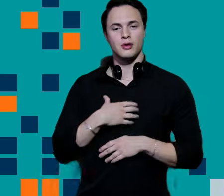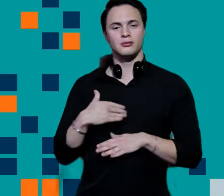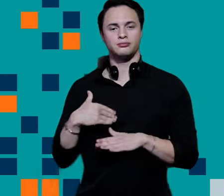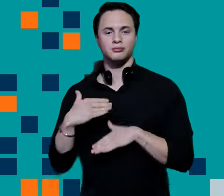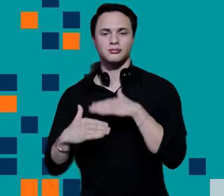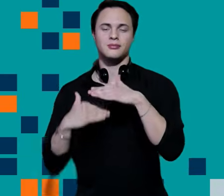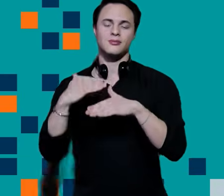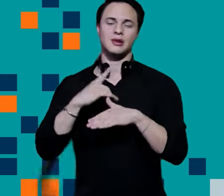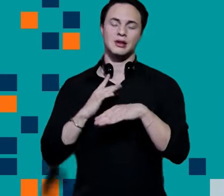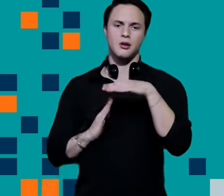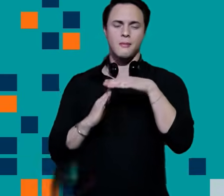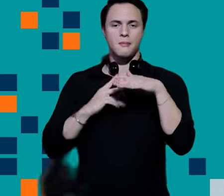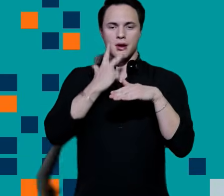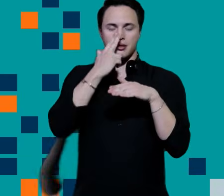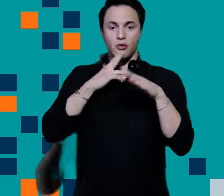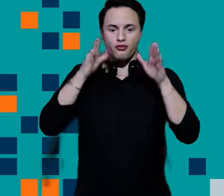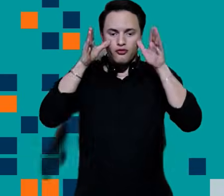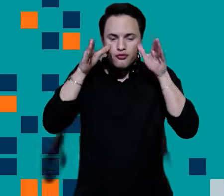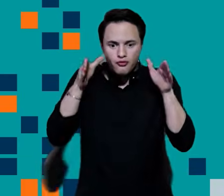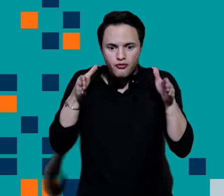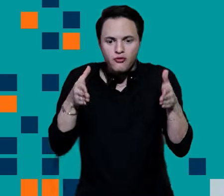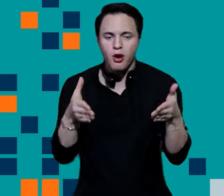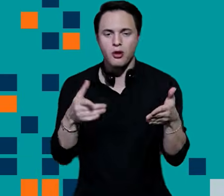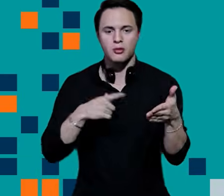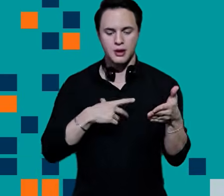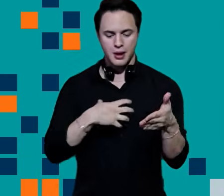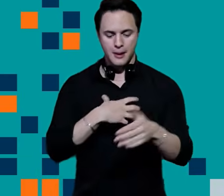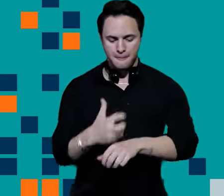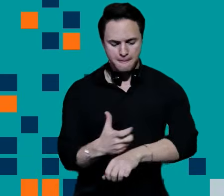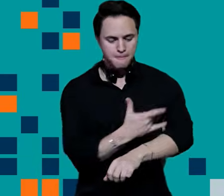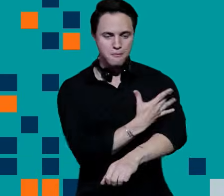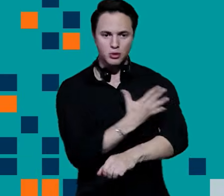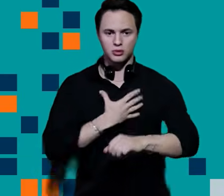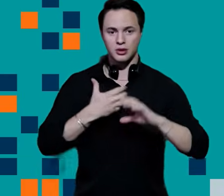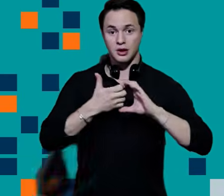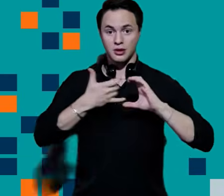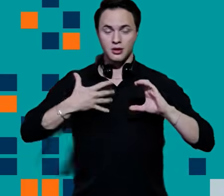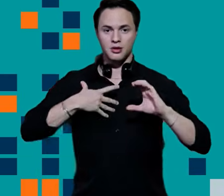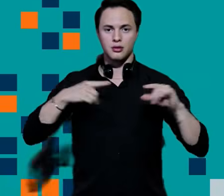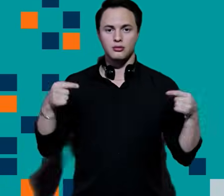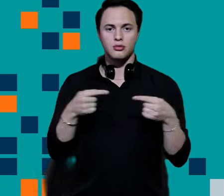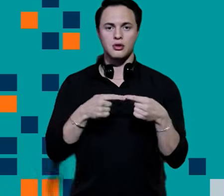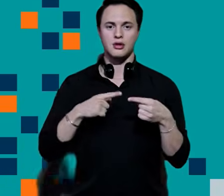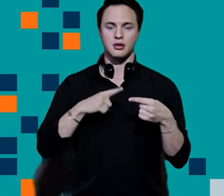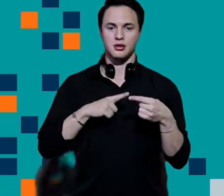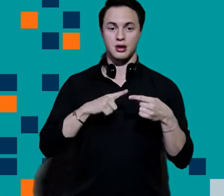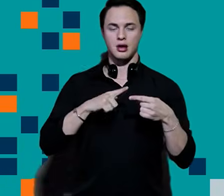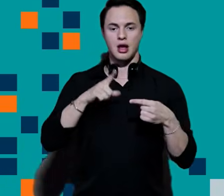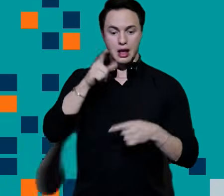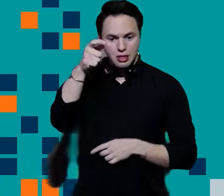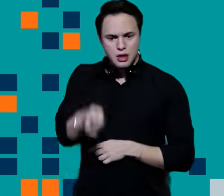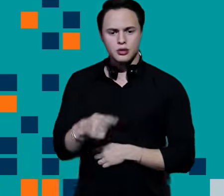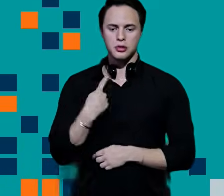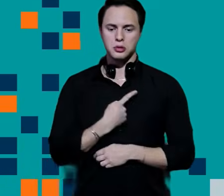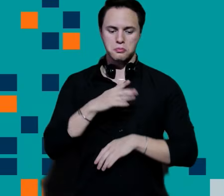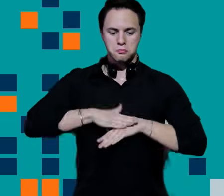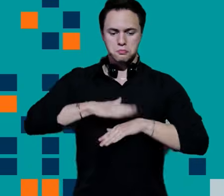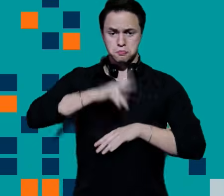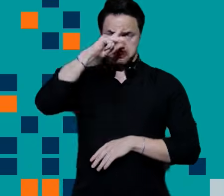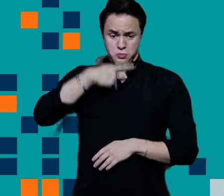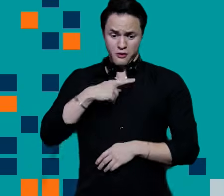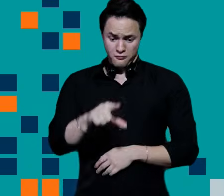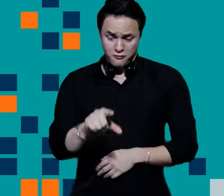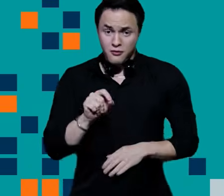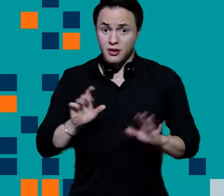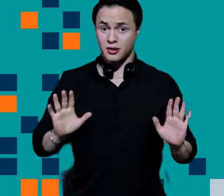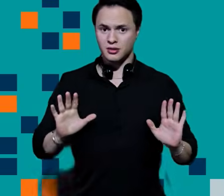do is focus on the positive side of the emotional spectrum as it relates to the design decisions that we make. It's not that